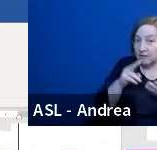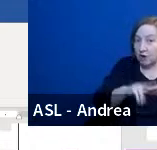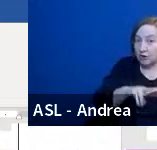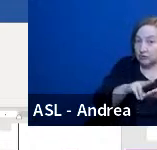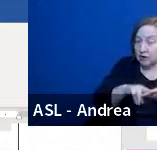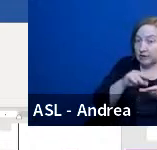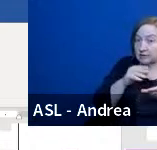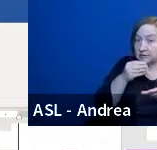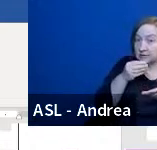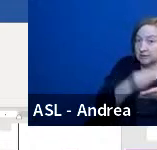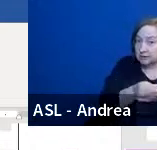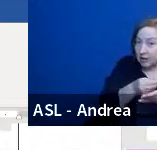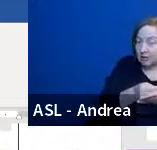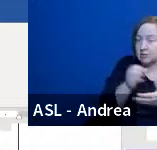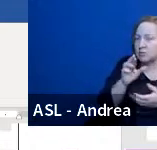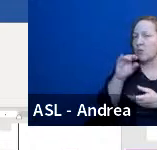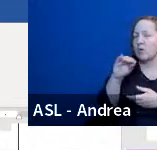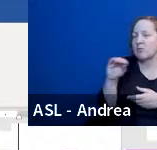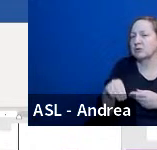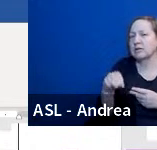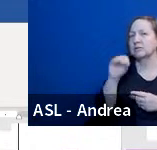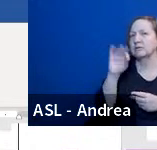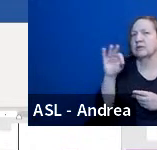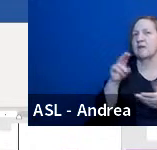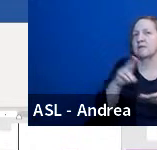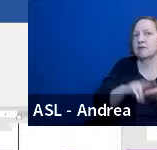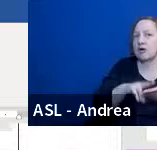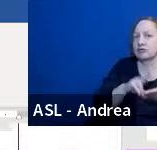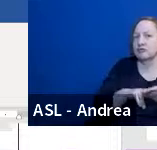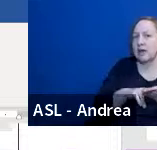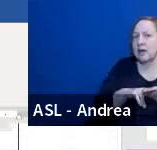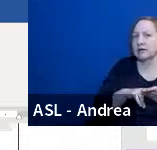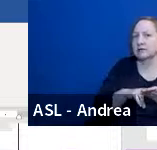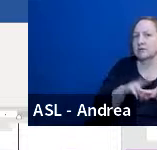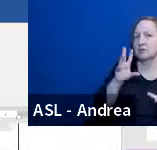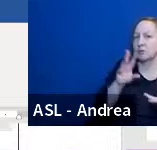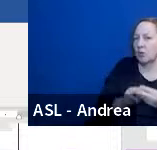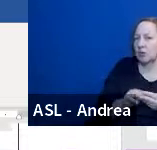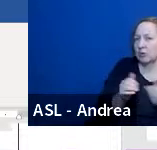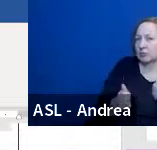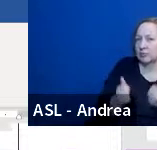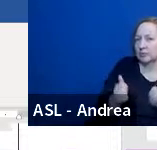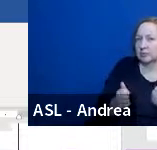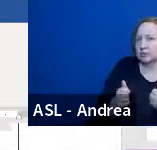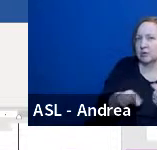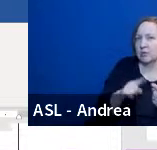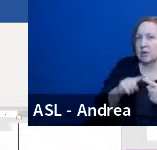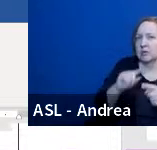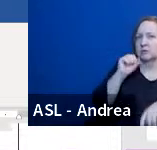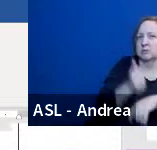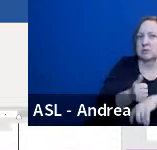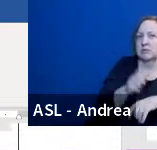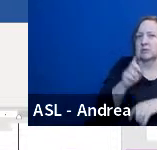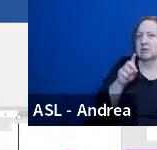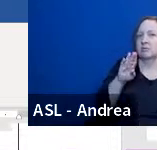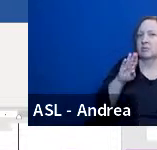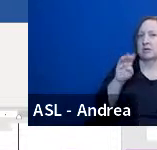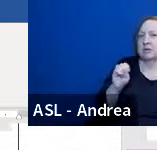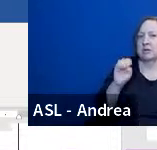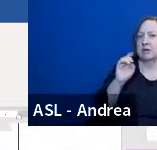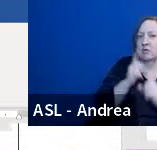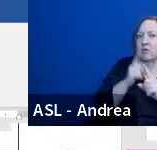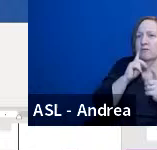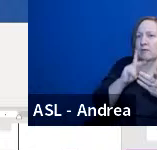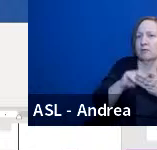dollars or percentage of contracts when you're establishing a DBE goal for a